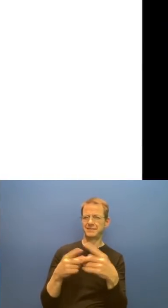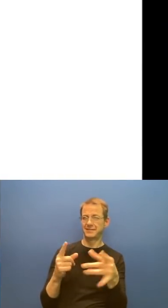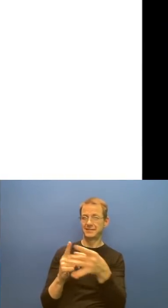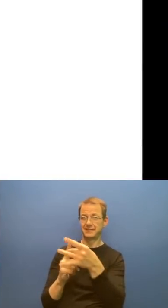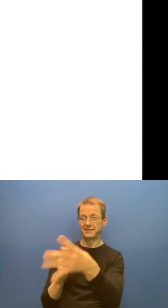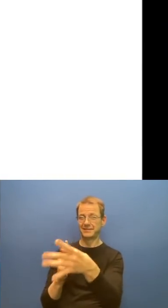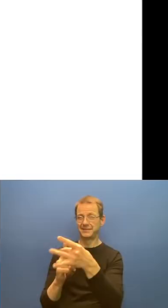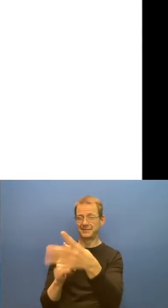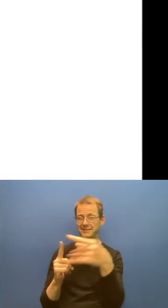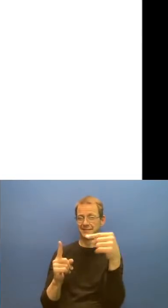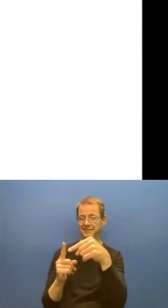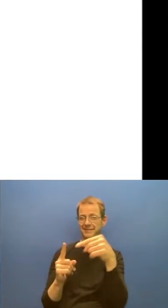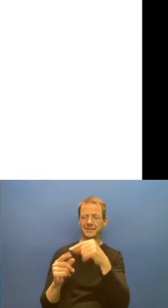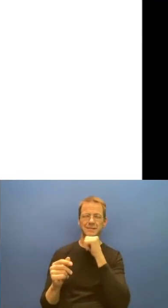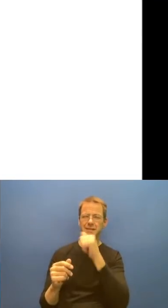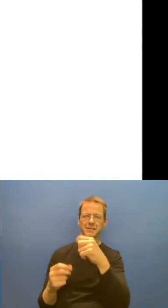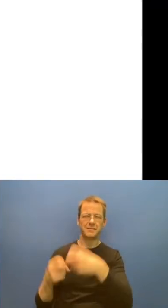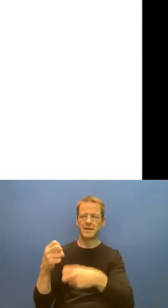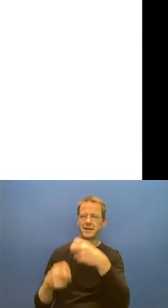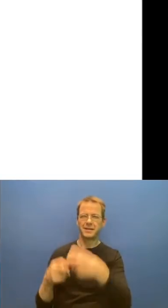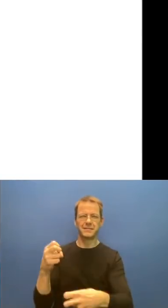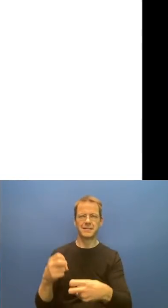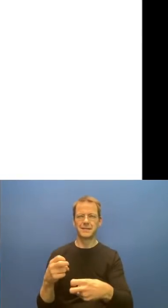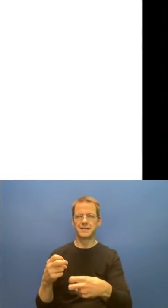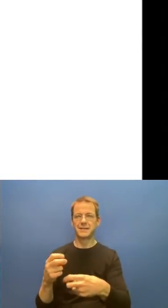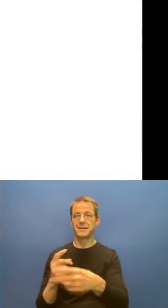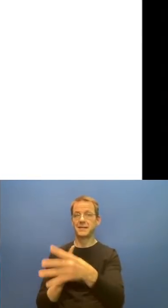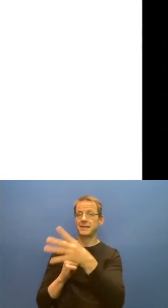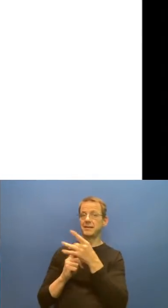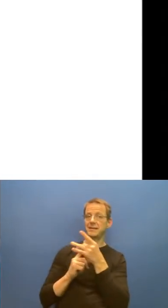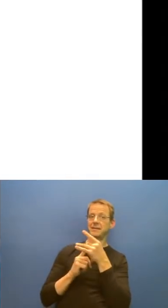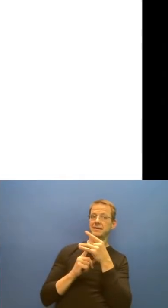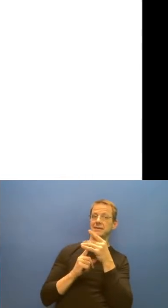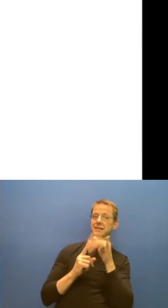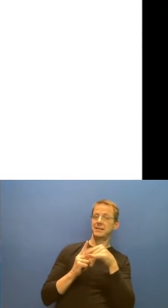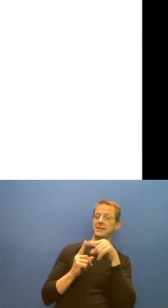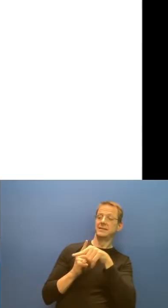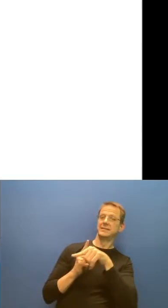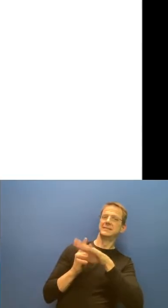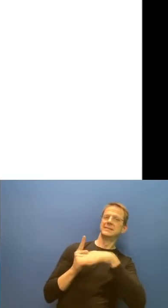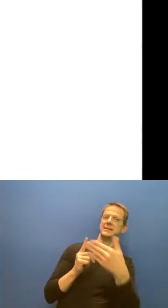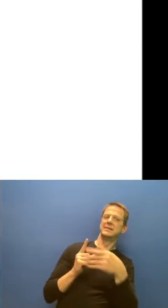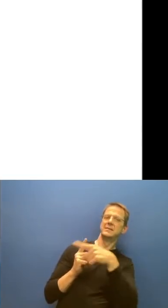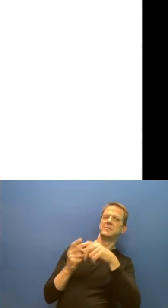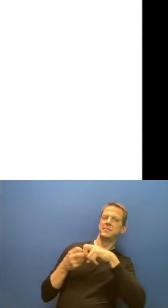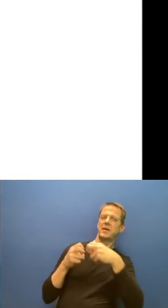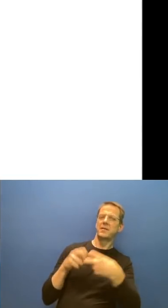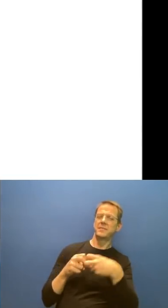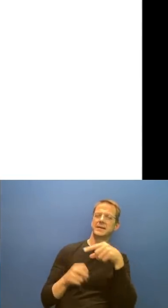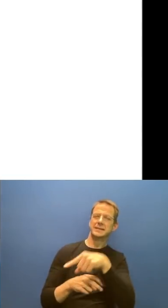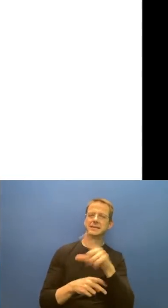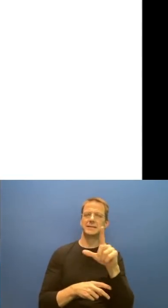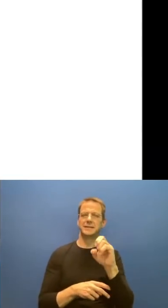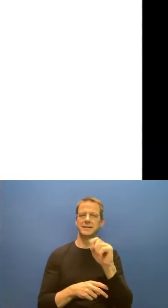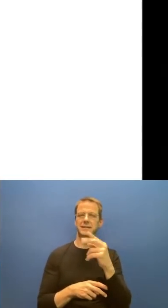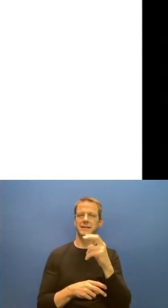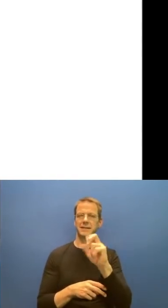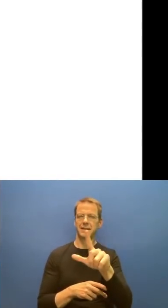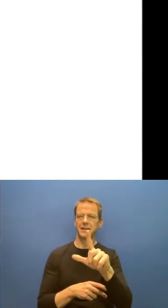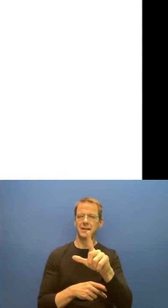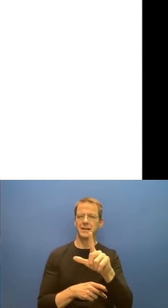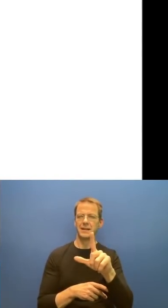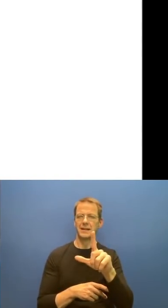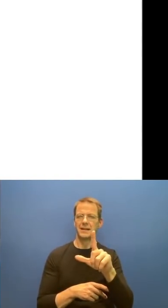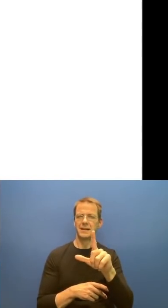if it's more transmissible, even with the same lethality, you're going to have way more deaths from that virus. And all indications say that this is